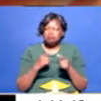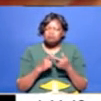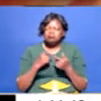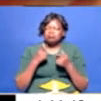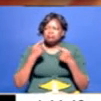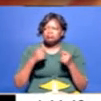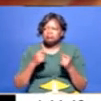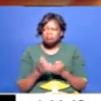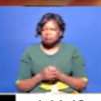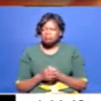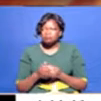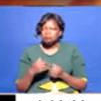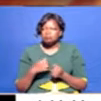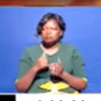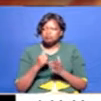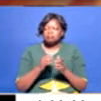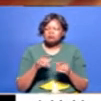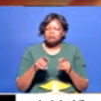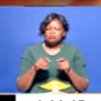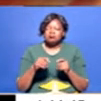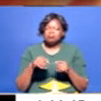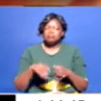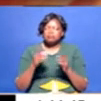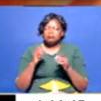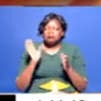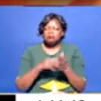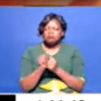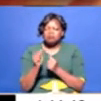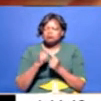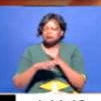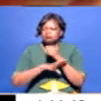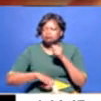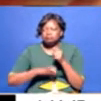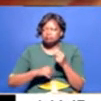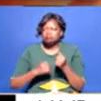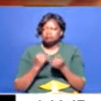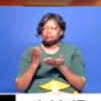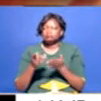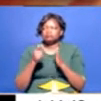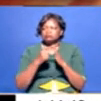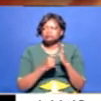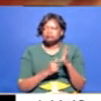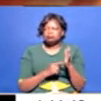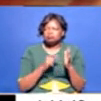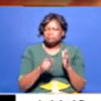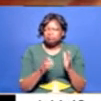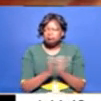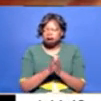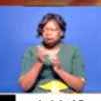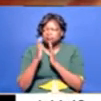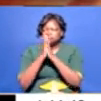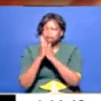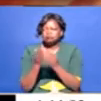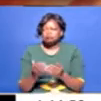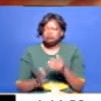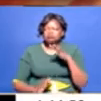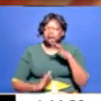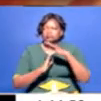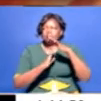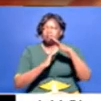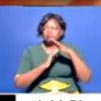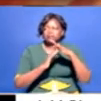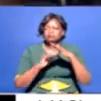rail infrastructure damaged by large-scale vandalism. Here now are the details of this and other stories making headlines across